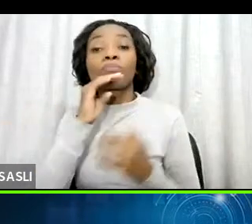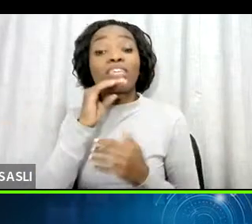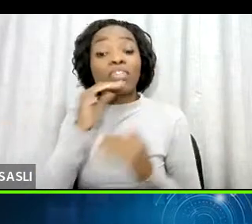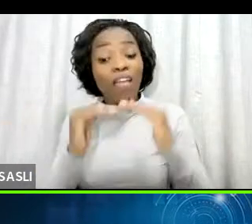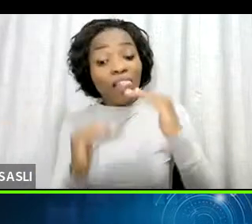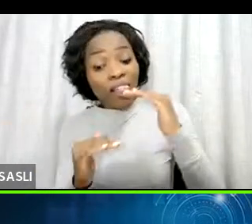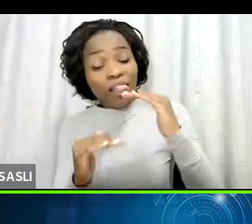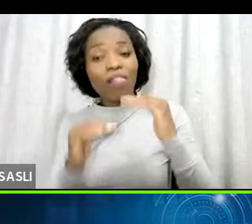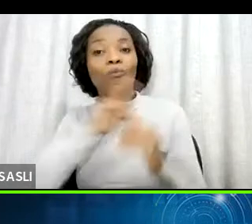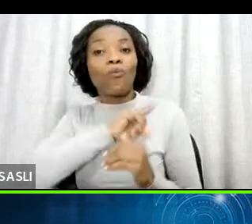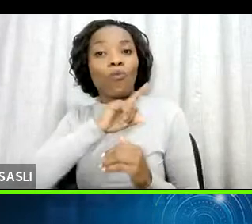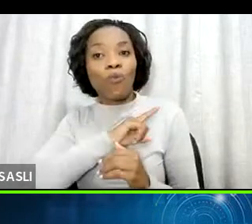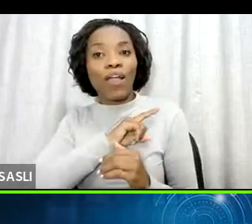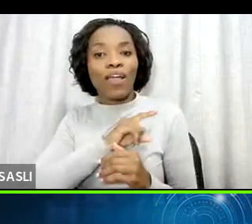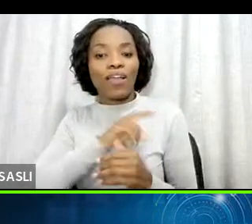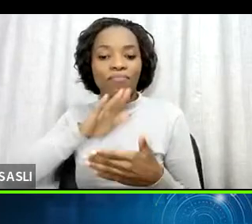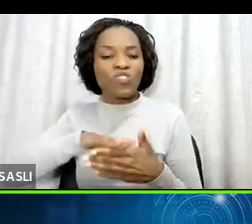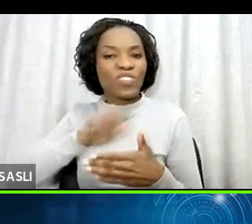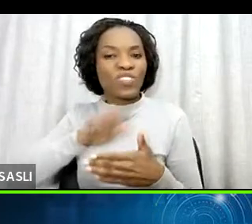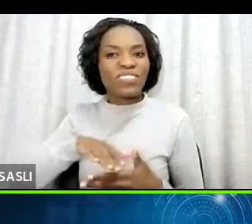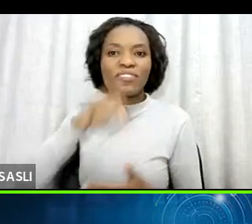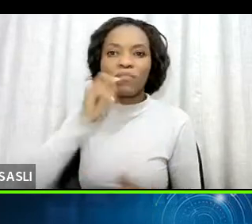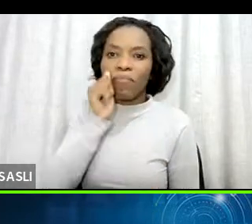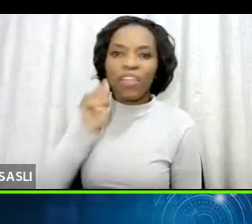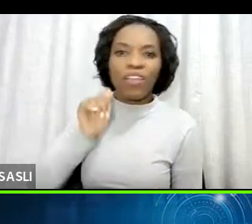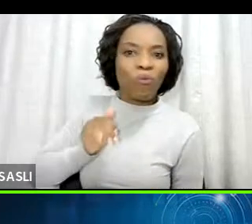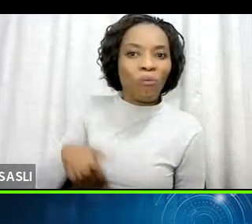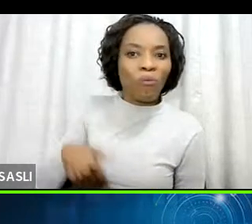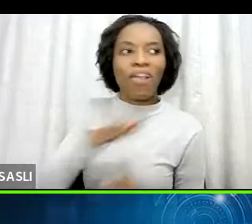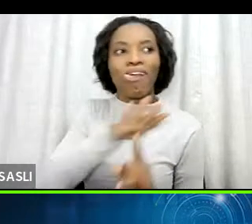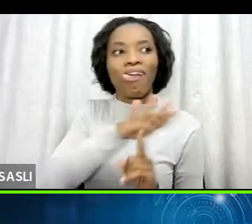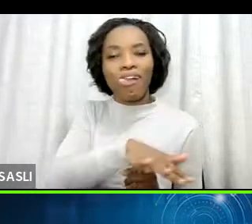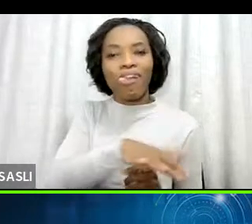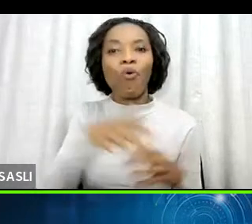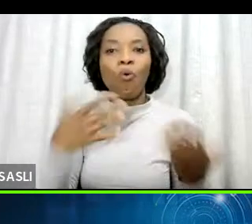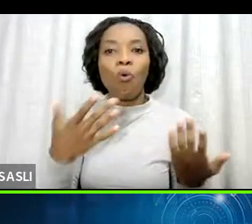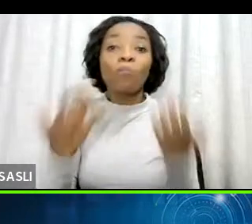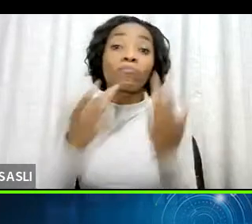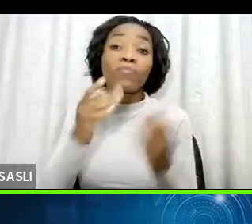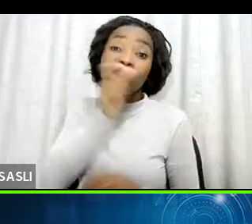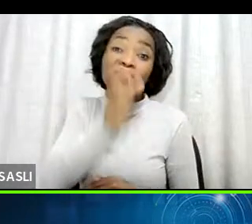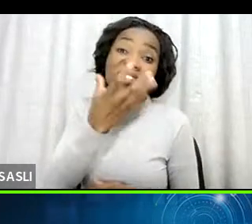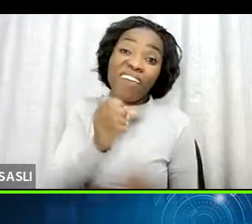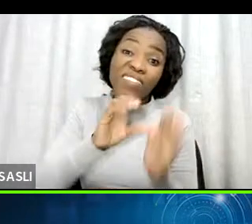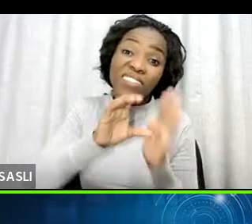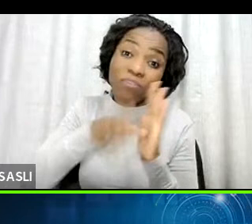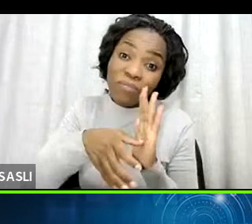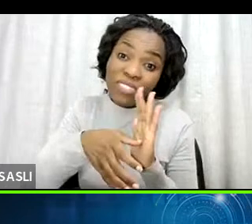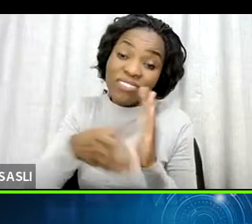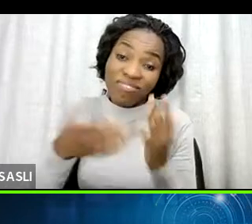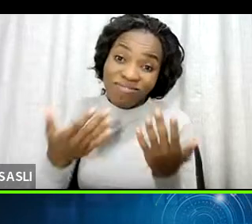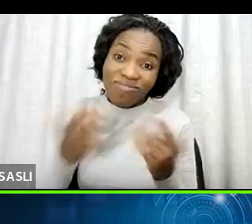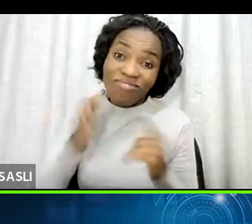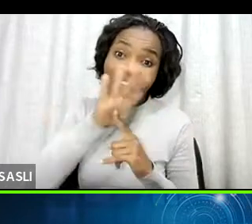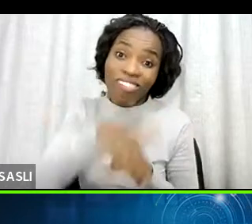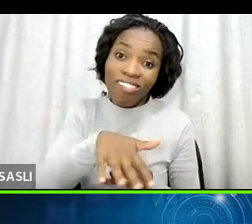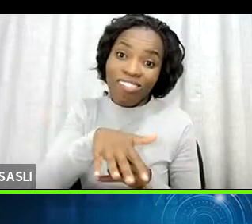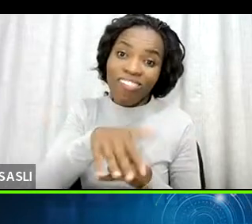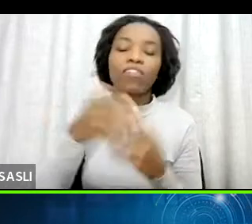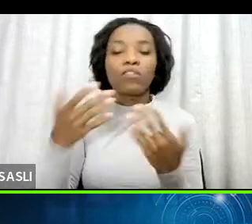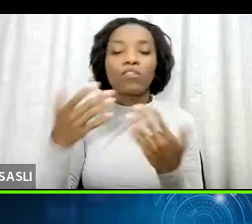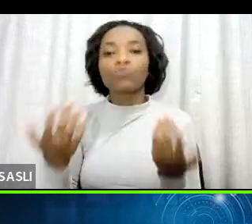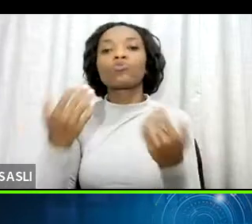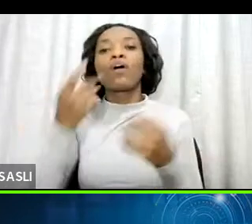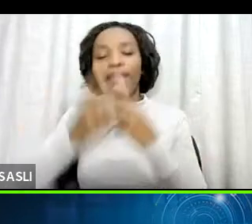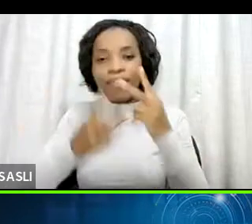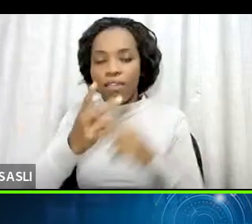of gender inequality or inequality for persons with disabilities. Again, we are